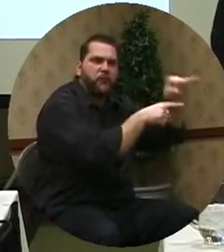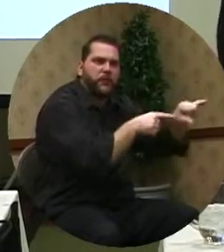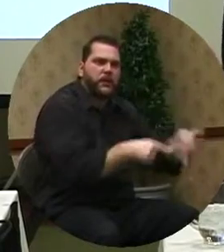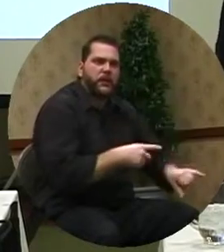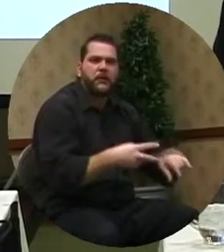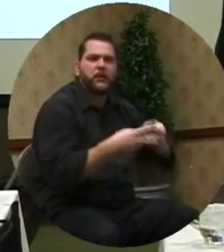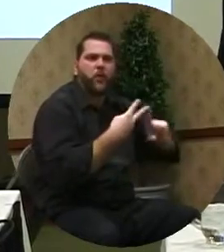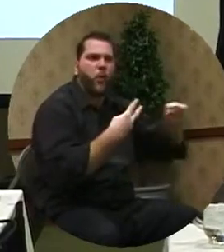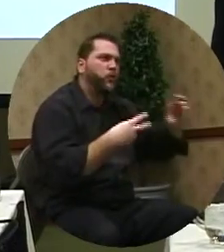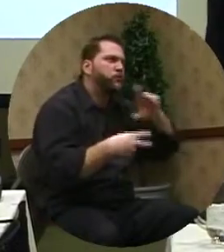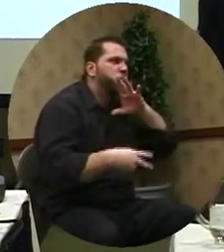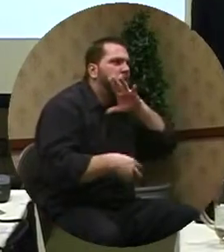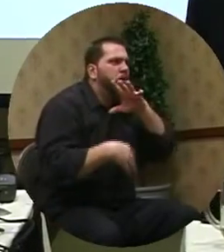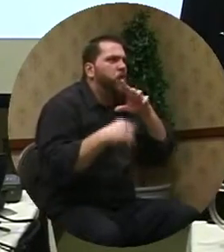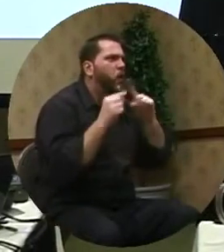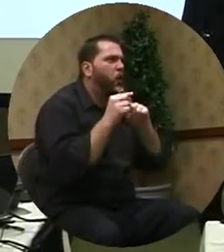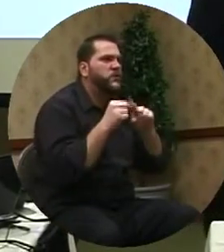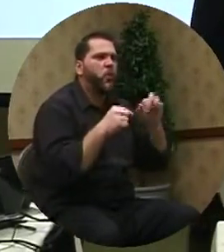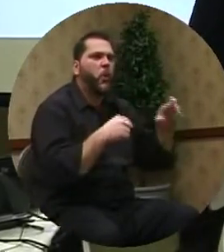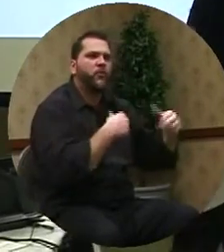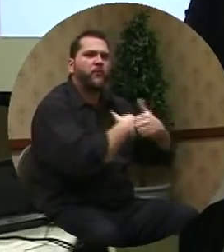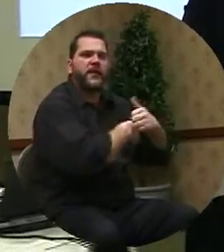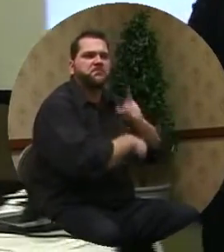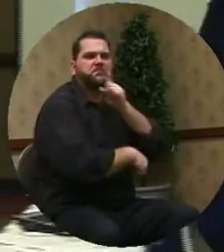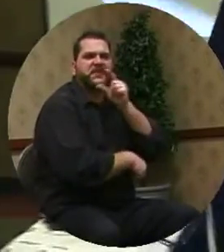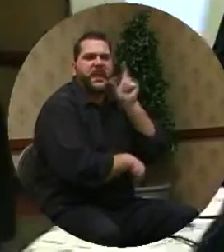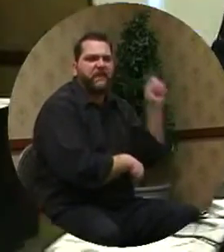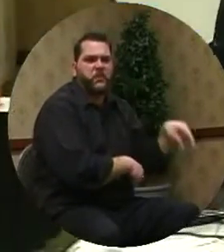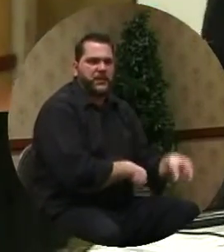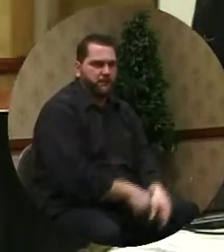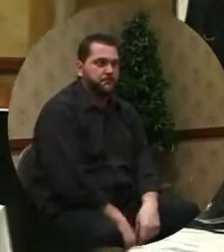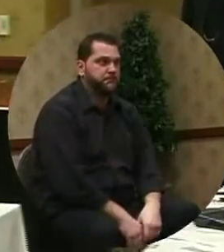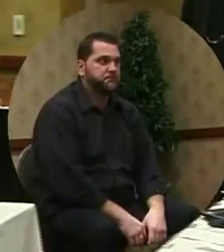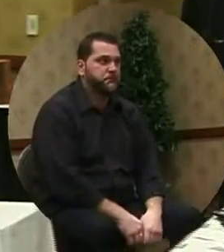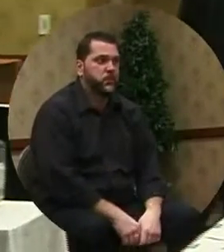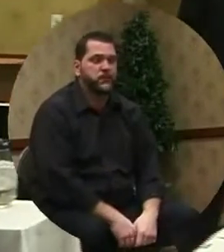or threats or anything like that. Okay.